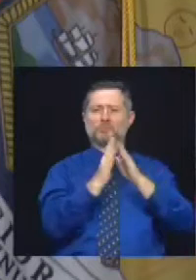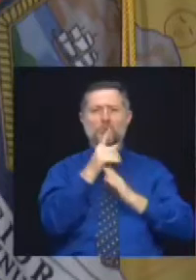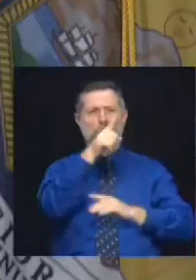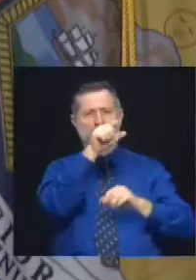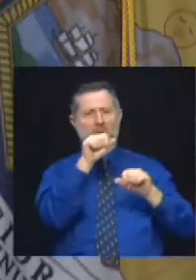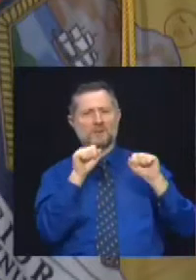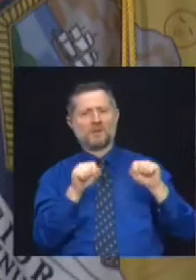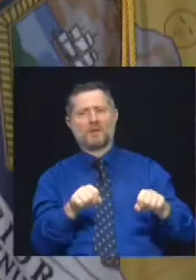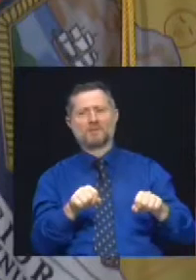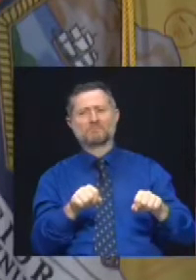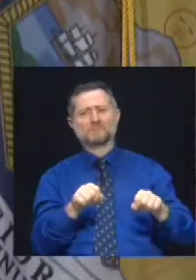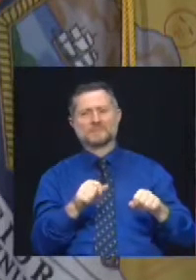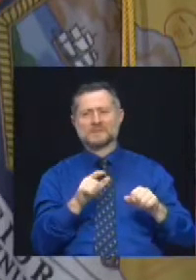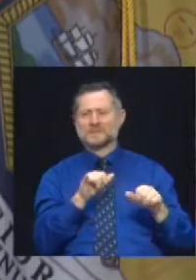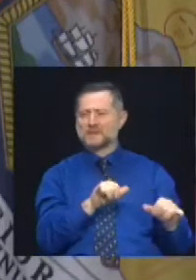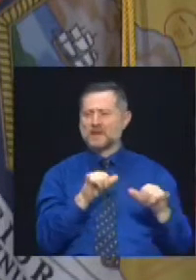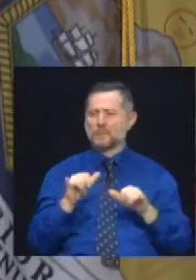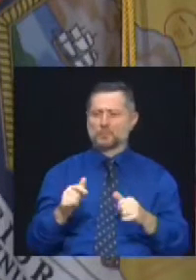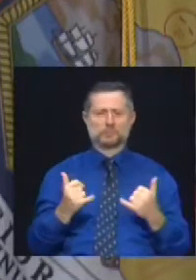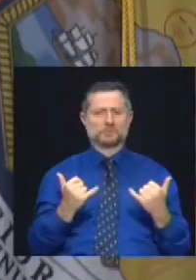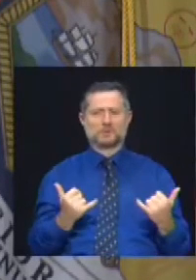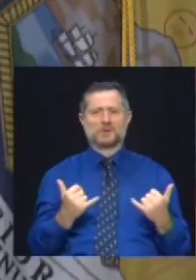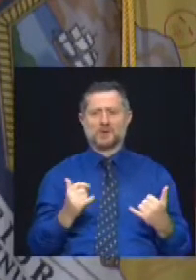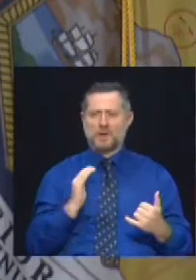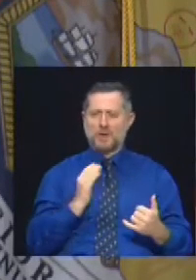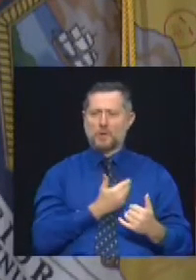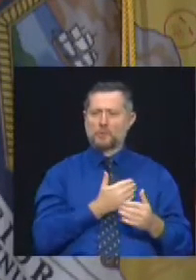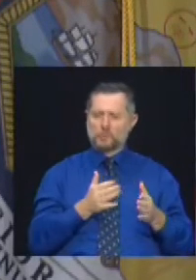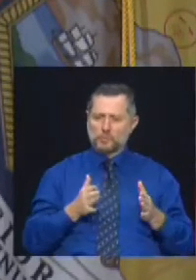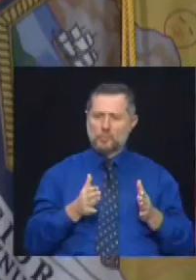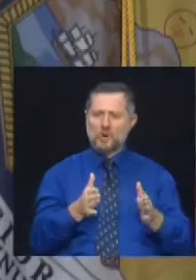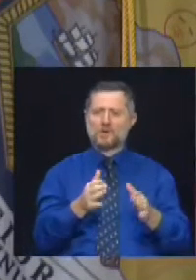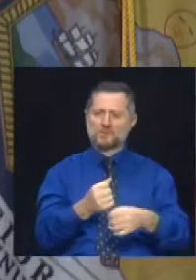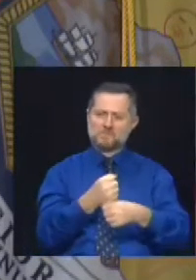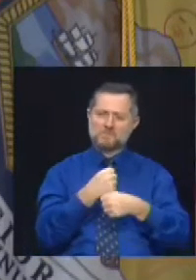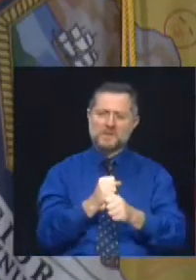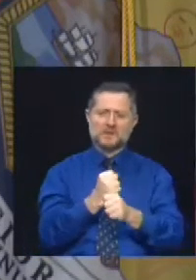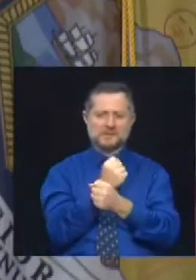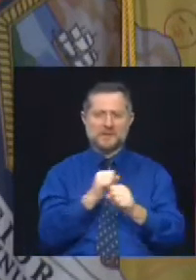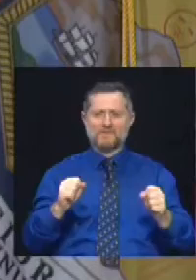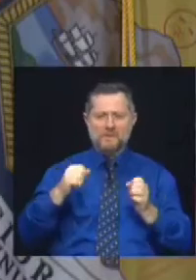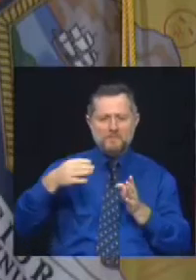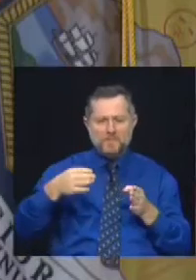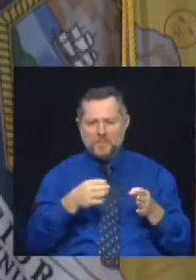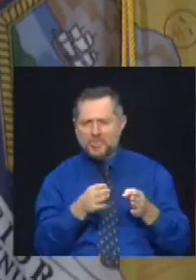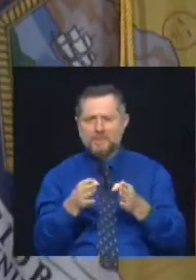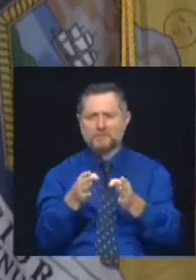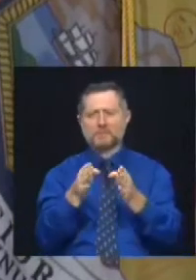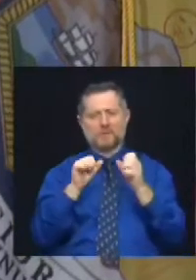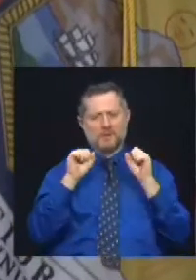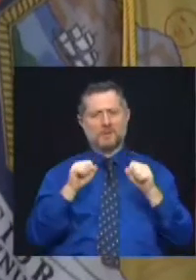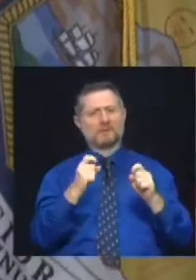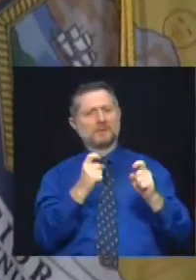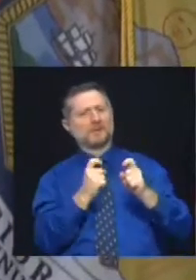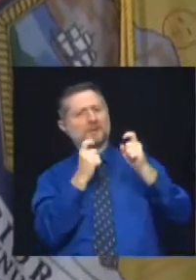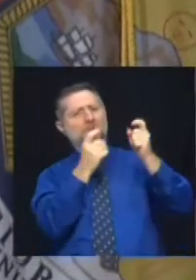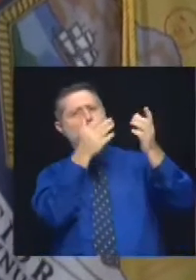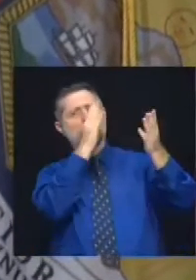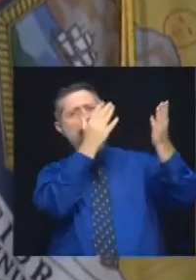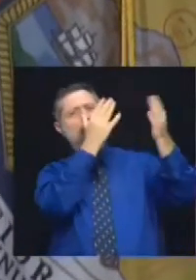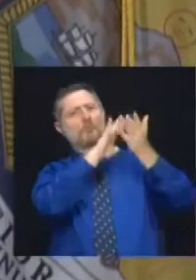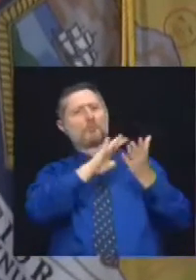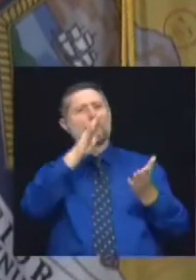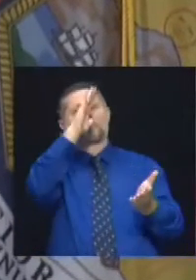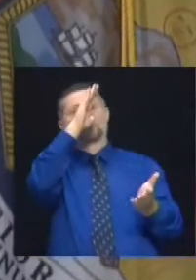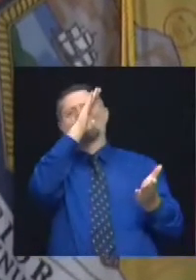Open our way and give us safe paths that we can glorify you and that you'll be glorified